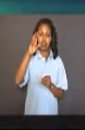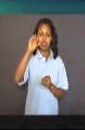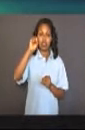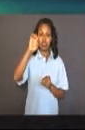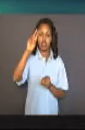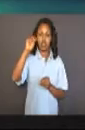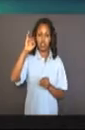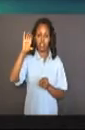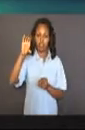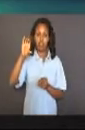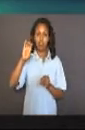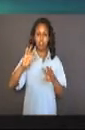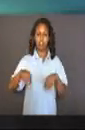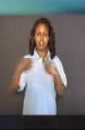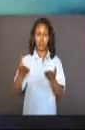donor impurities.